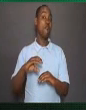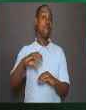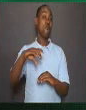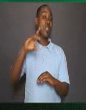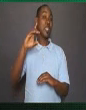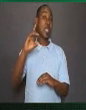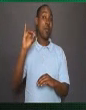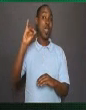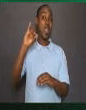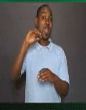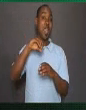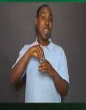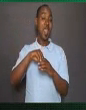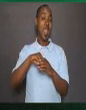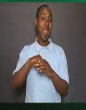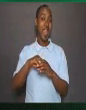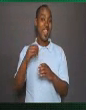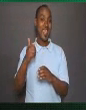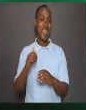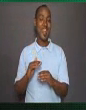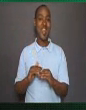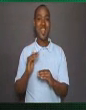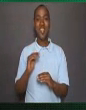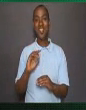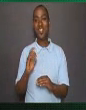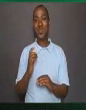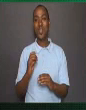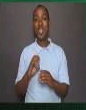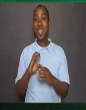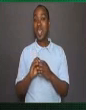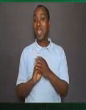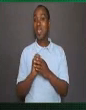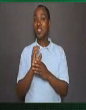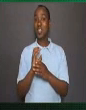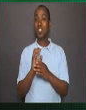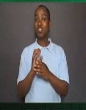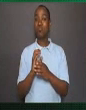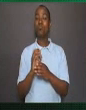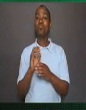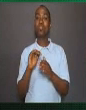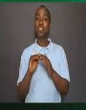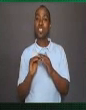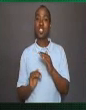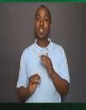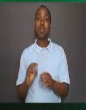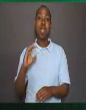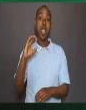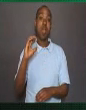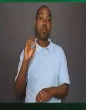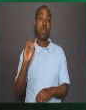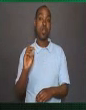inhaled air than in exhaled air, and carbon dioxide